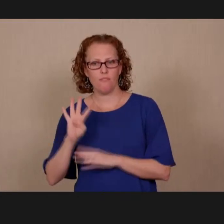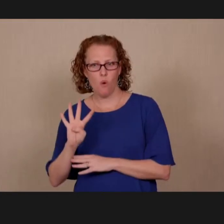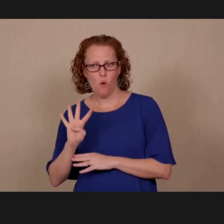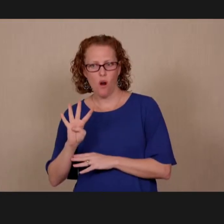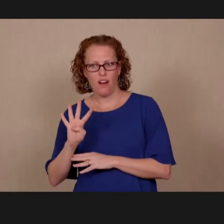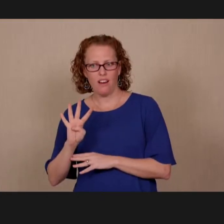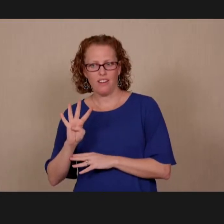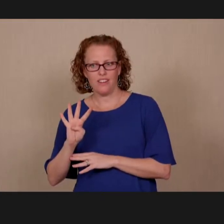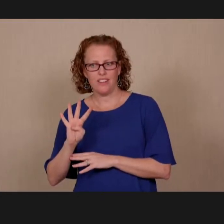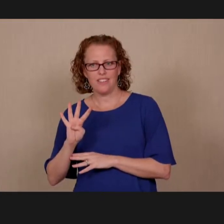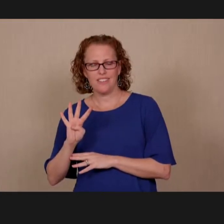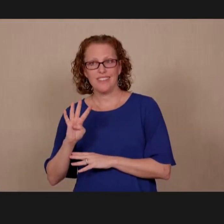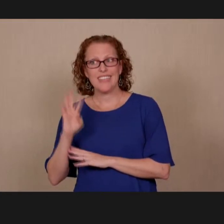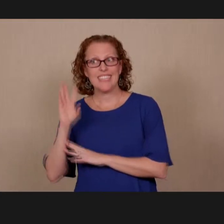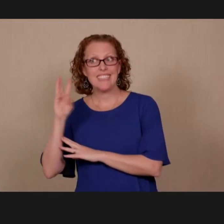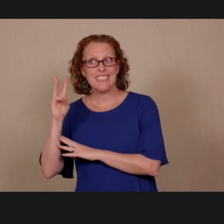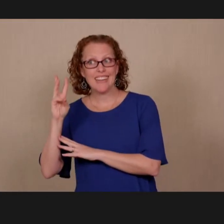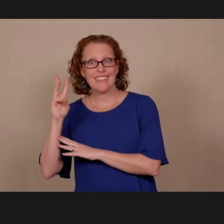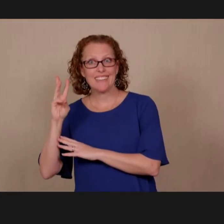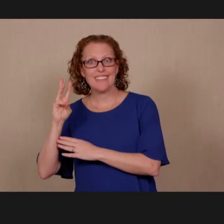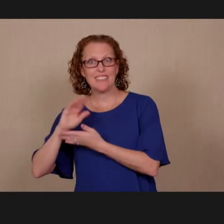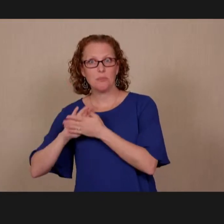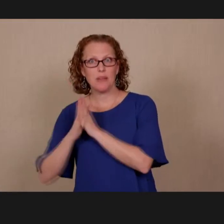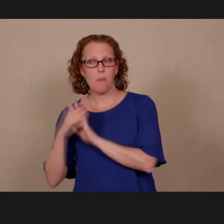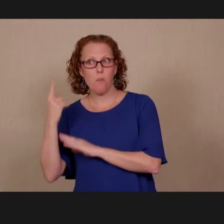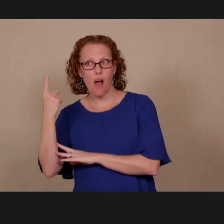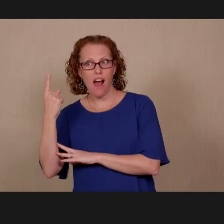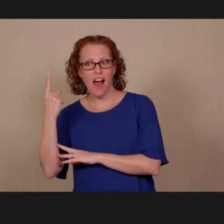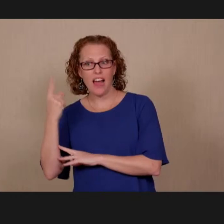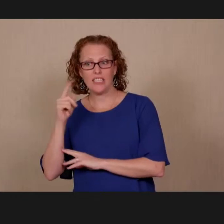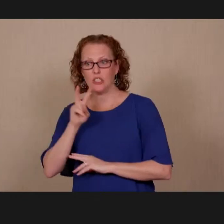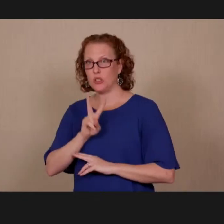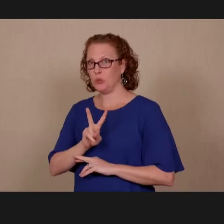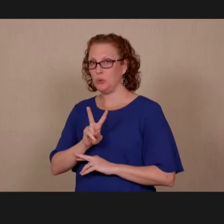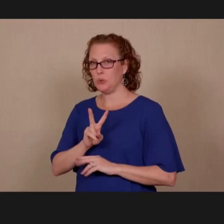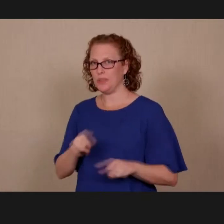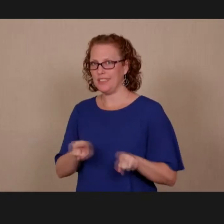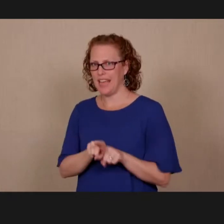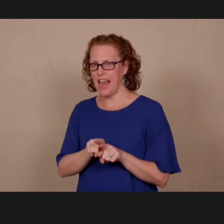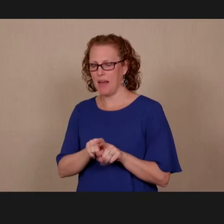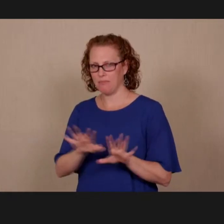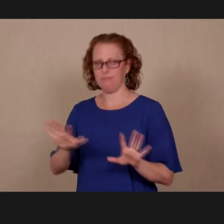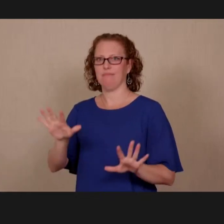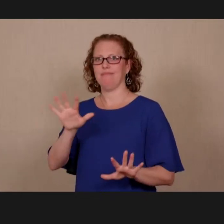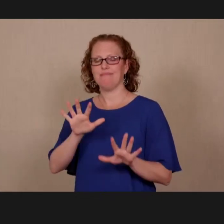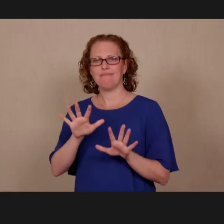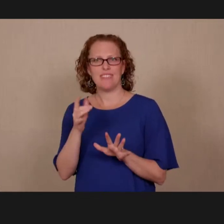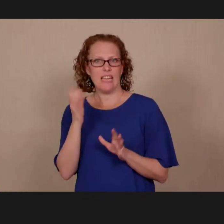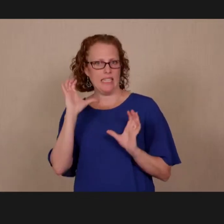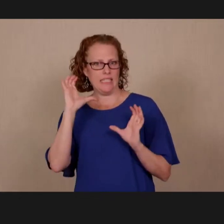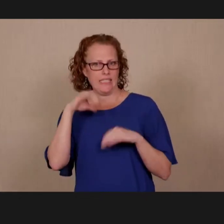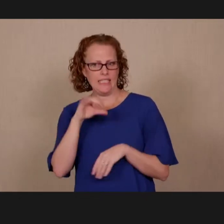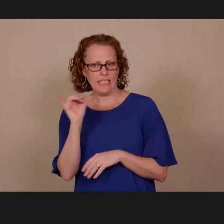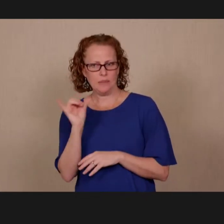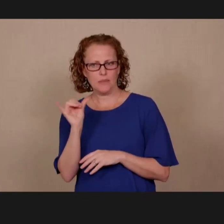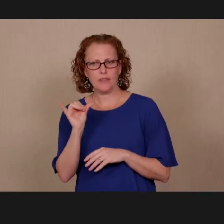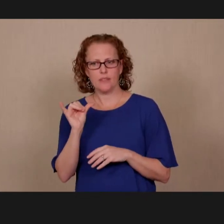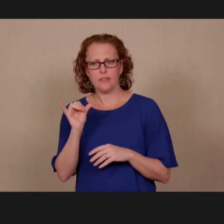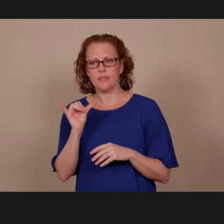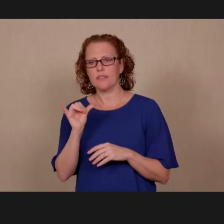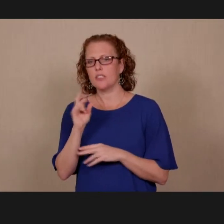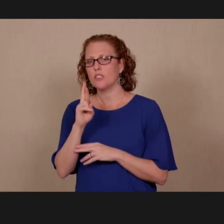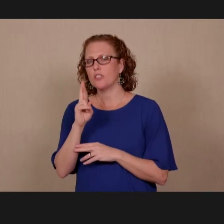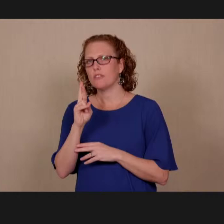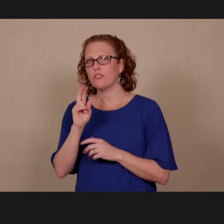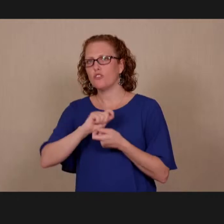District 1, and District 2 has remained the same. So it just appears as if there might have been a renumbering based on